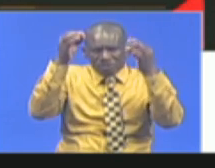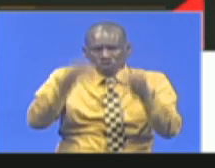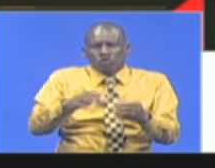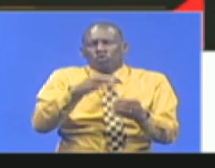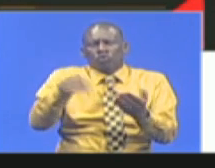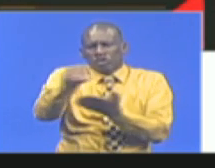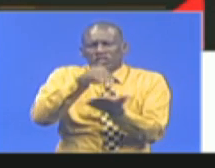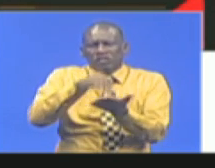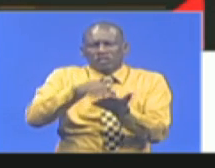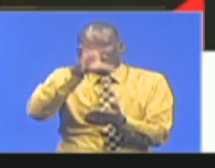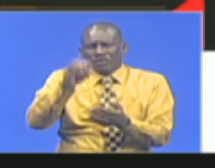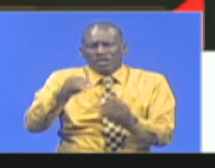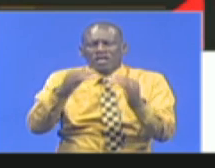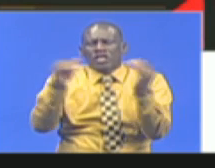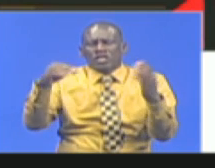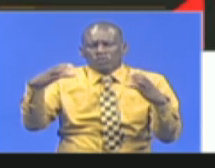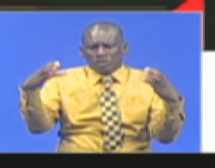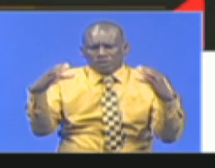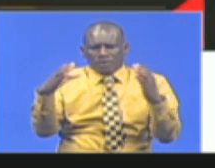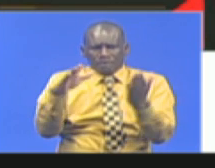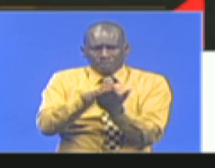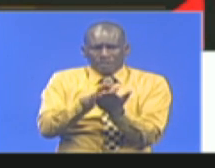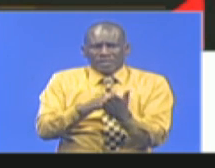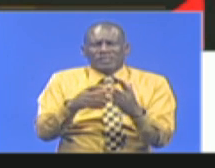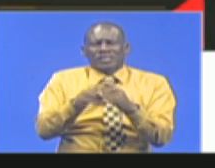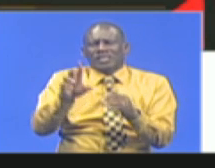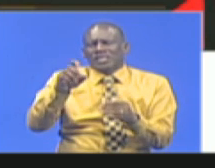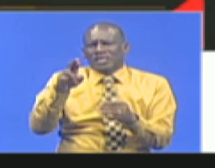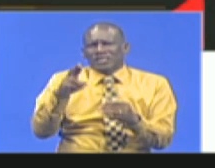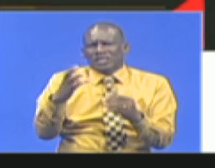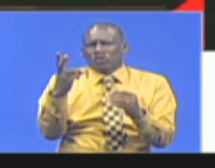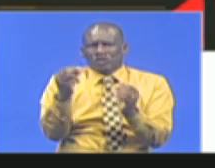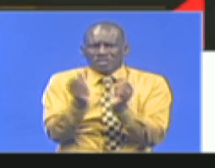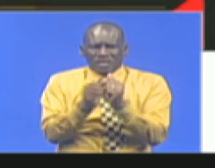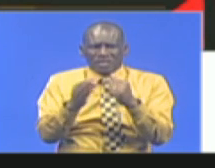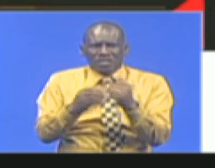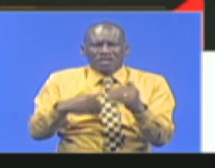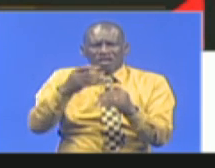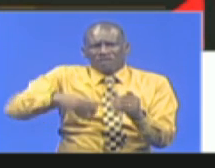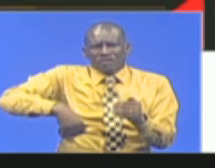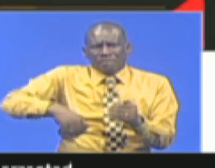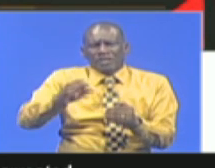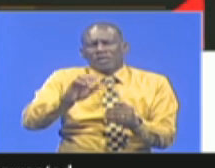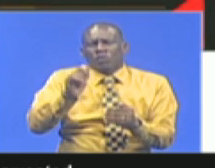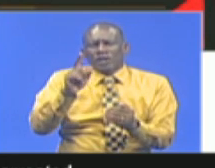Equity Group entered the DRC market in 2015 through the acquisition of ProCredit.